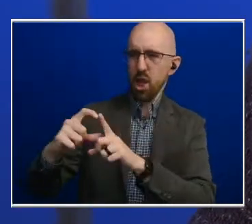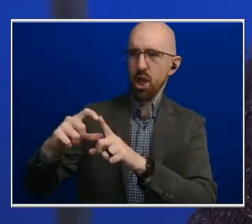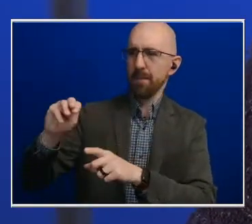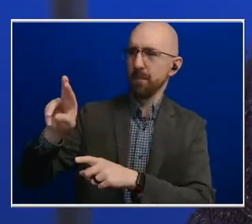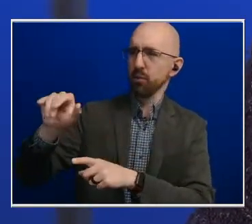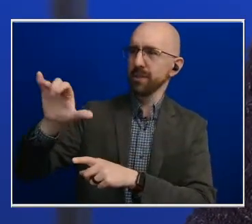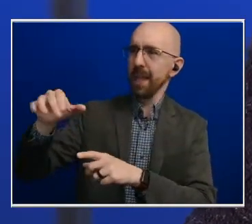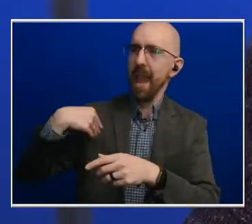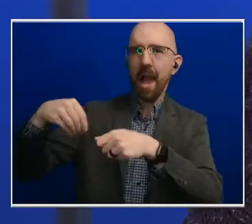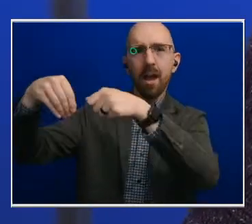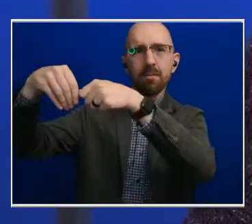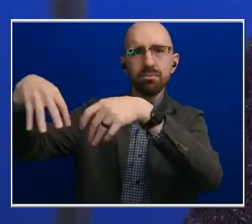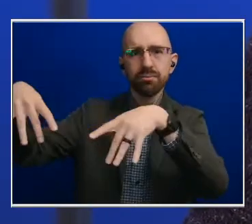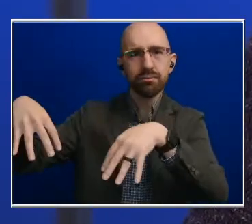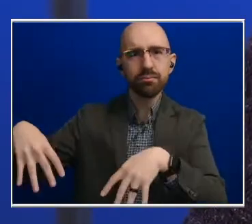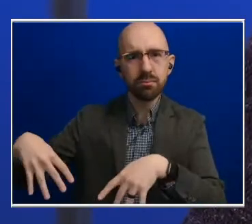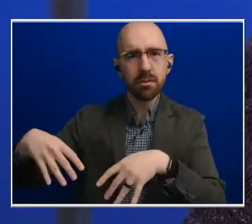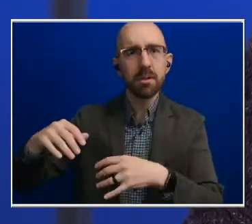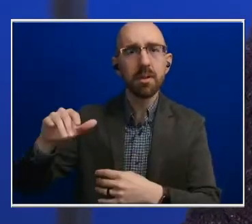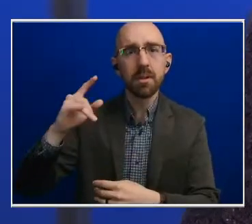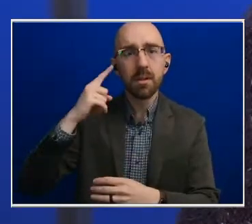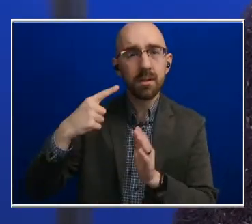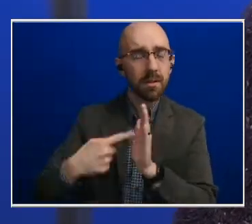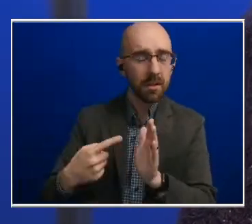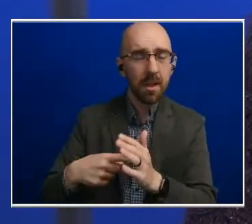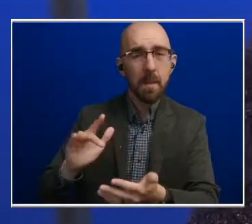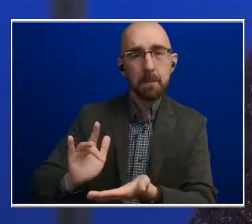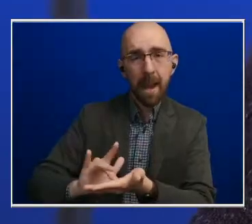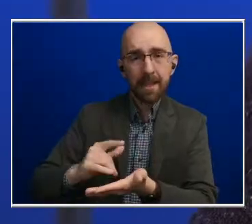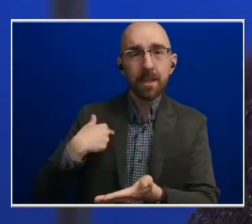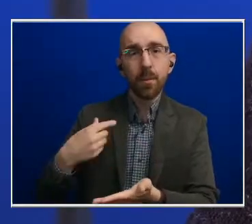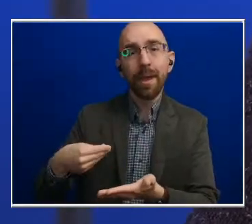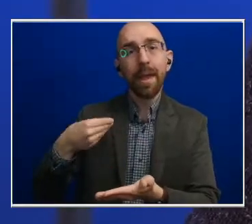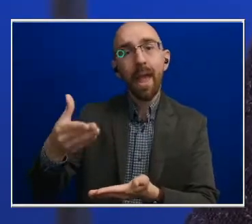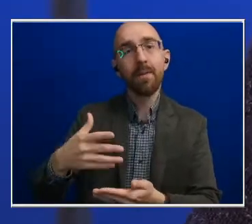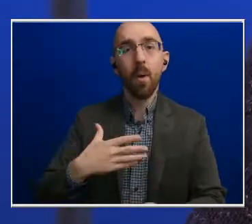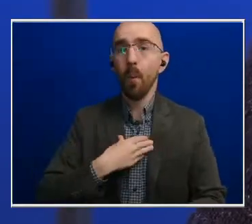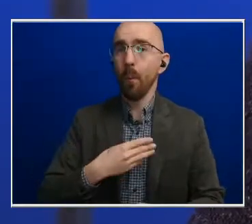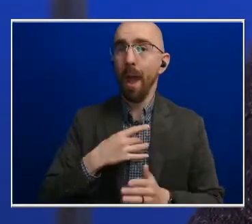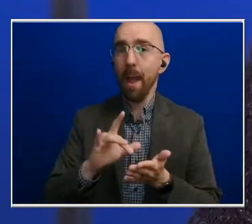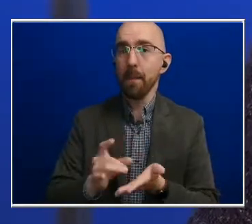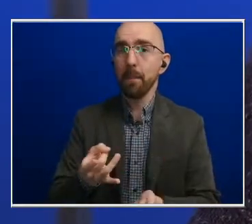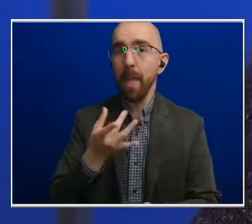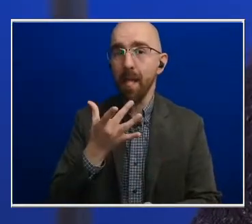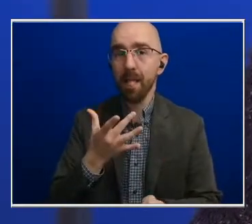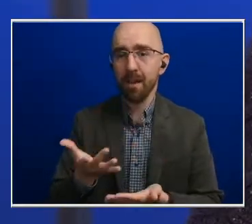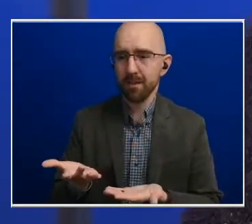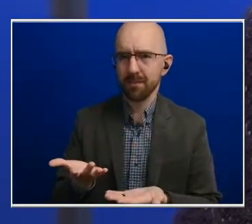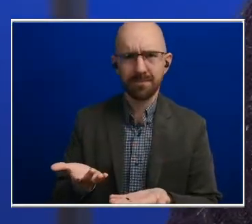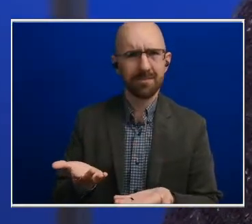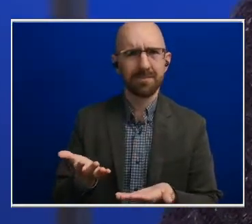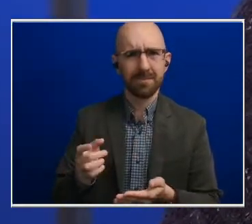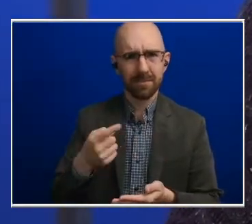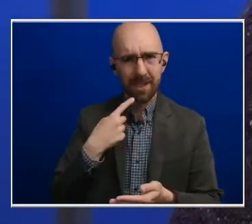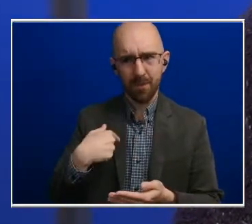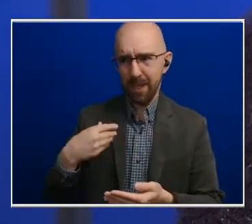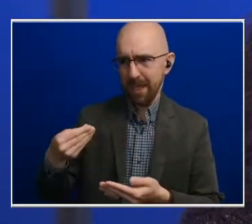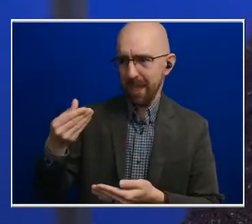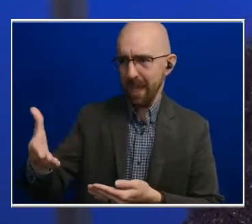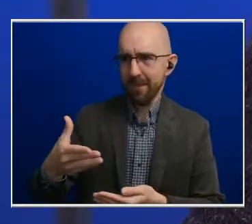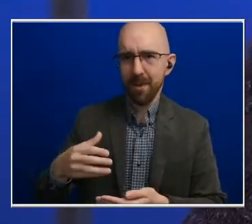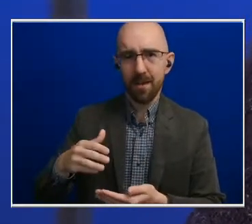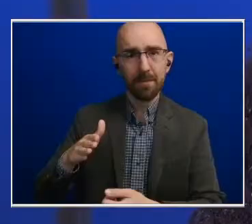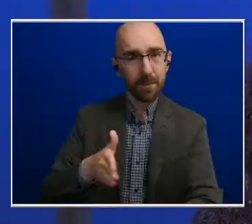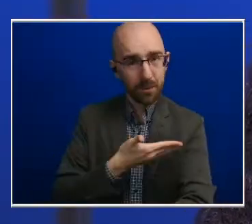trial with a medication and you said, we gave the patients a white pill. When you say we gave the patients music,